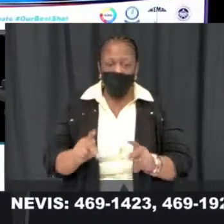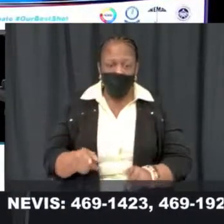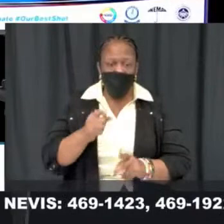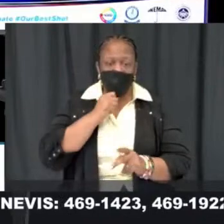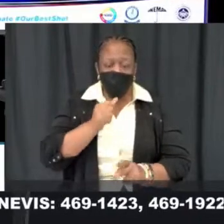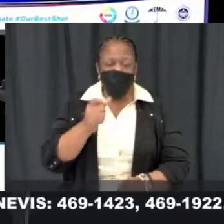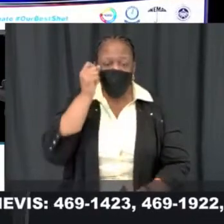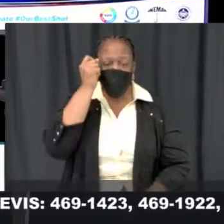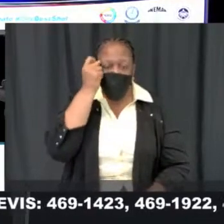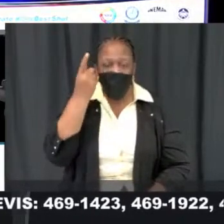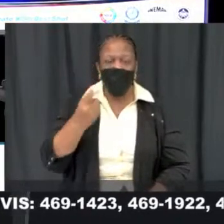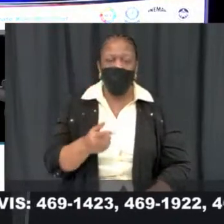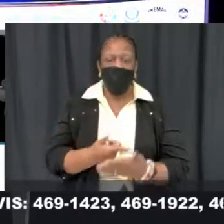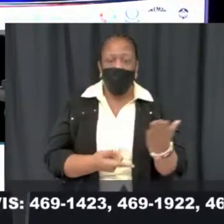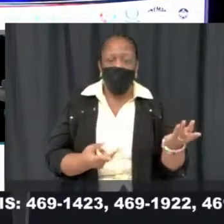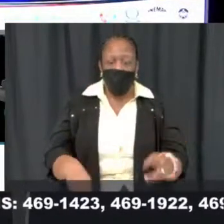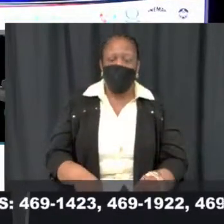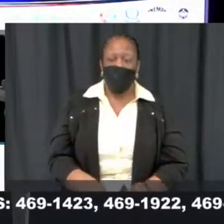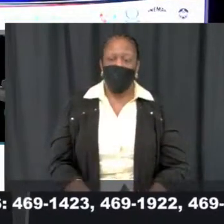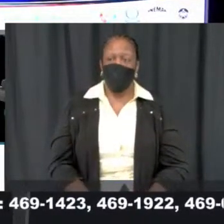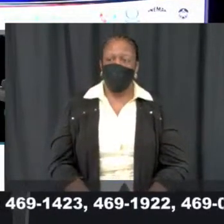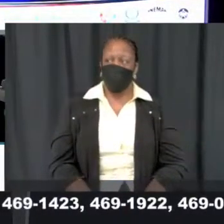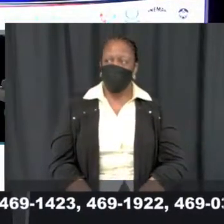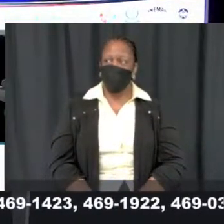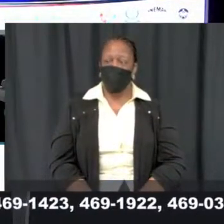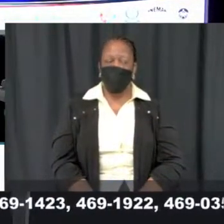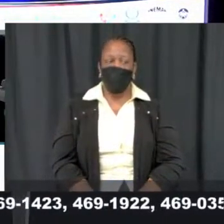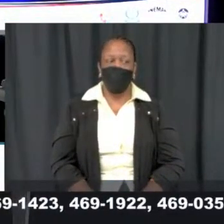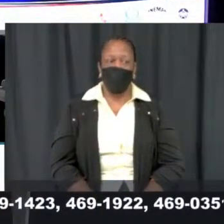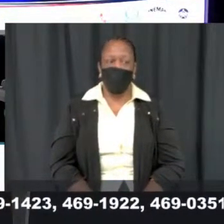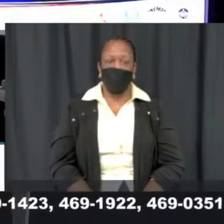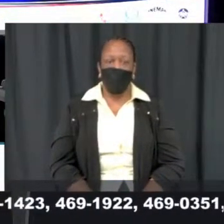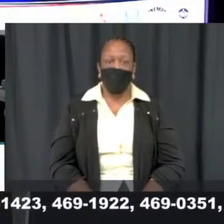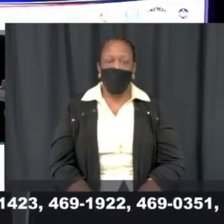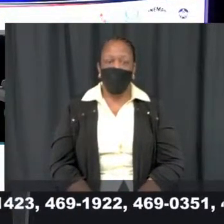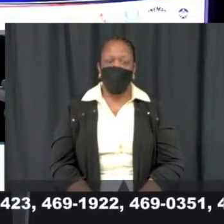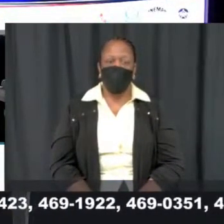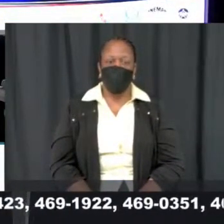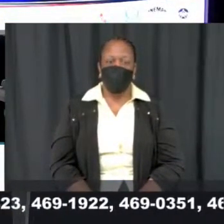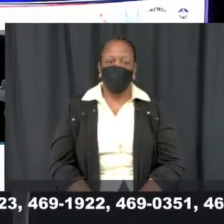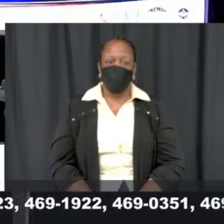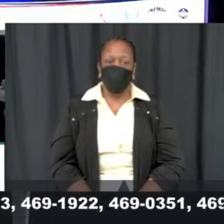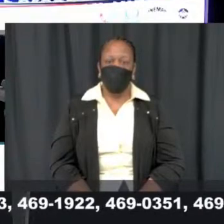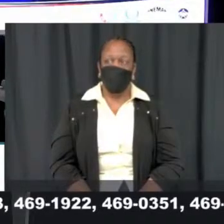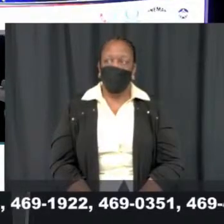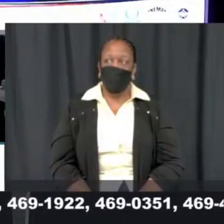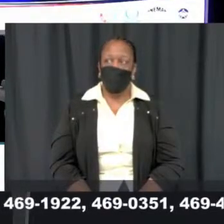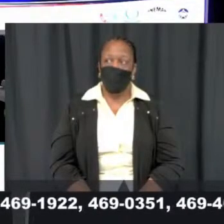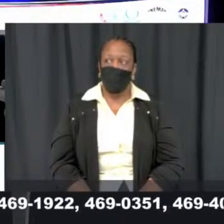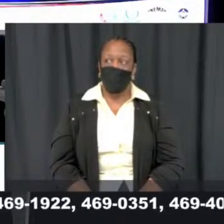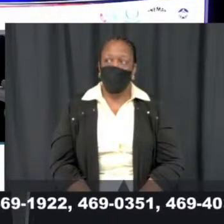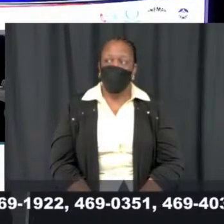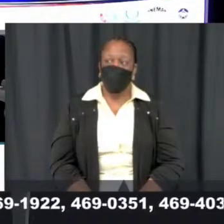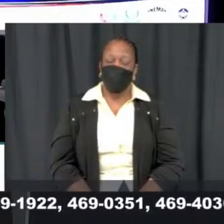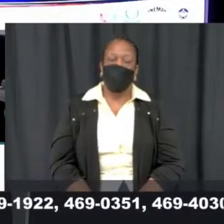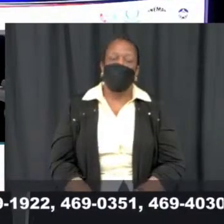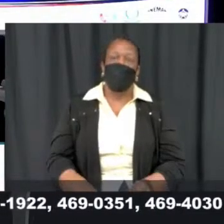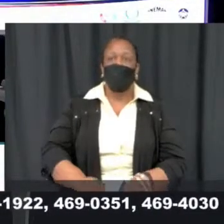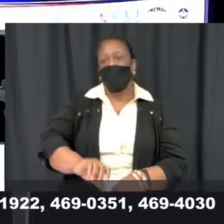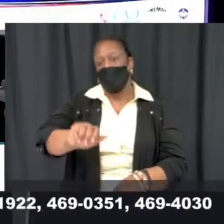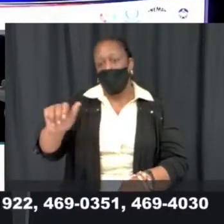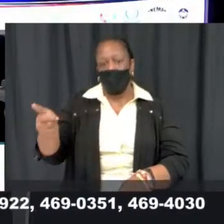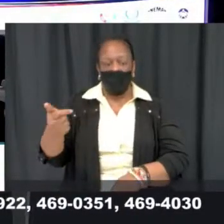This must not be. There is no privilege for no one. The other day when I left here to go home the other